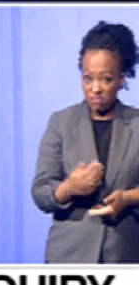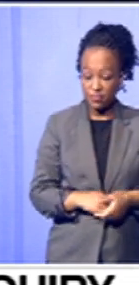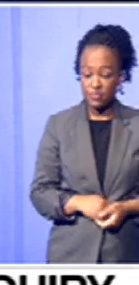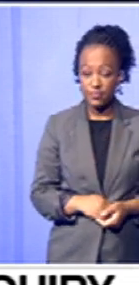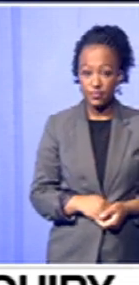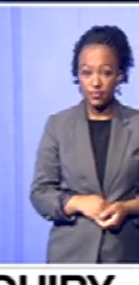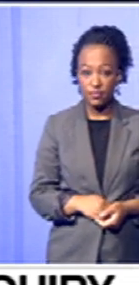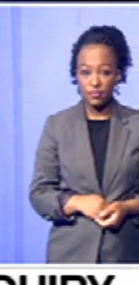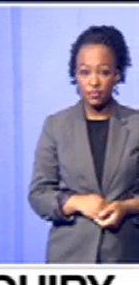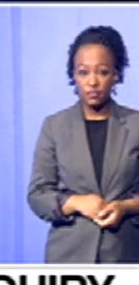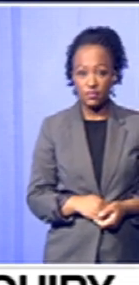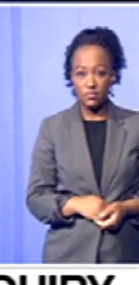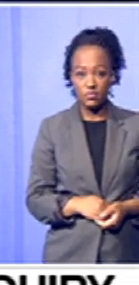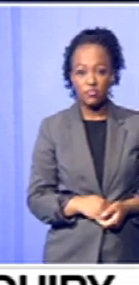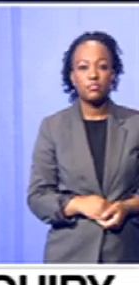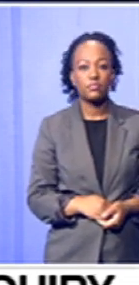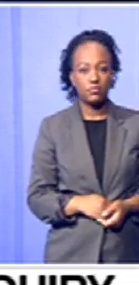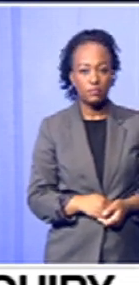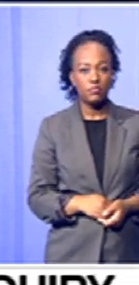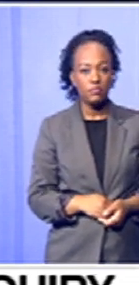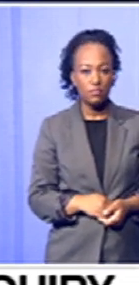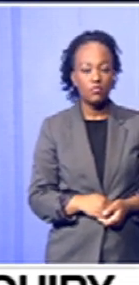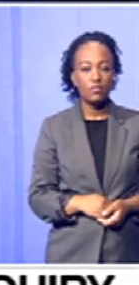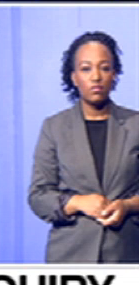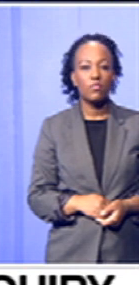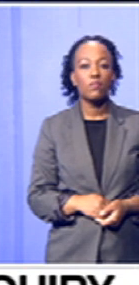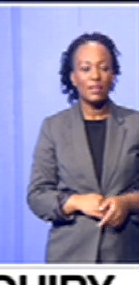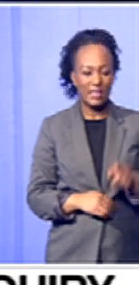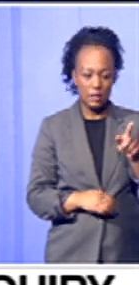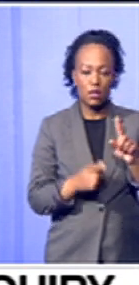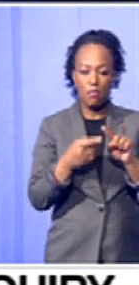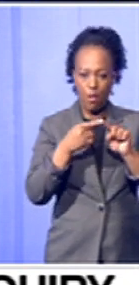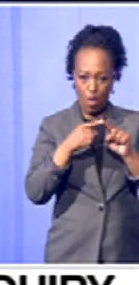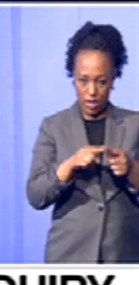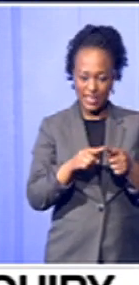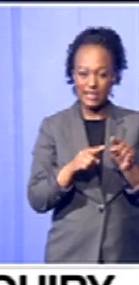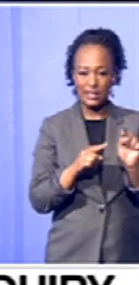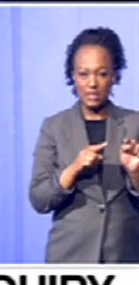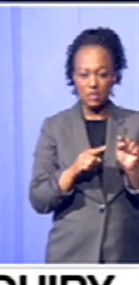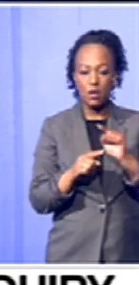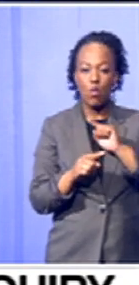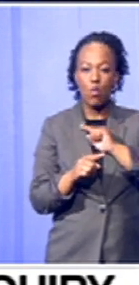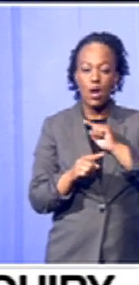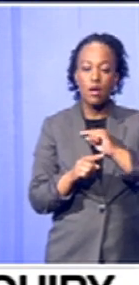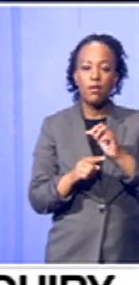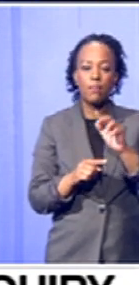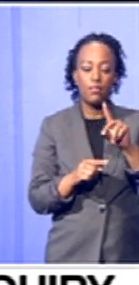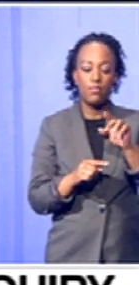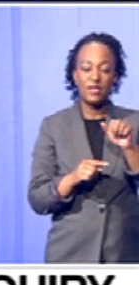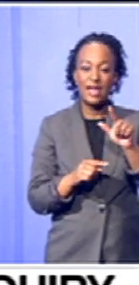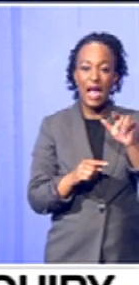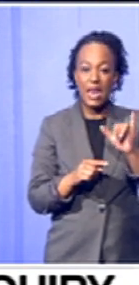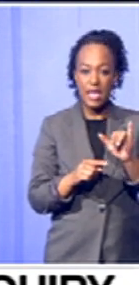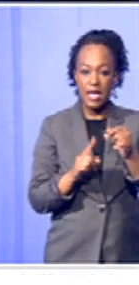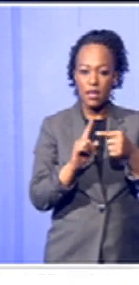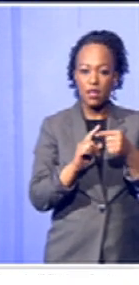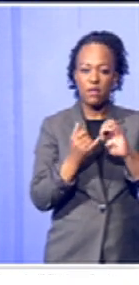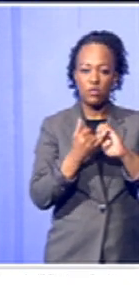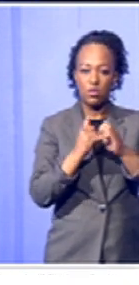That's right. That's the point. I think Advocate Dalimpofu tried to impress on the three